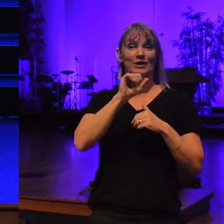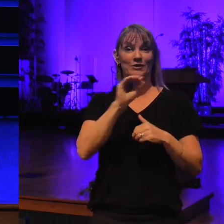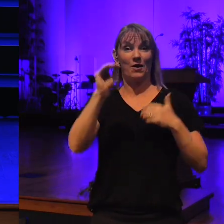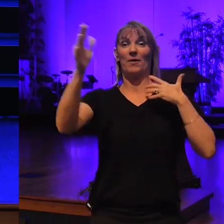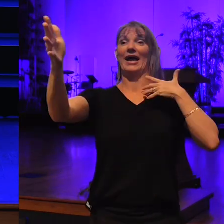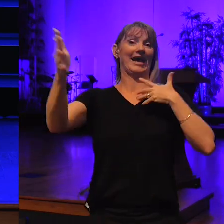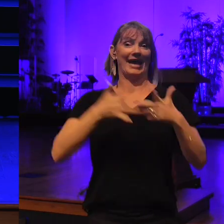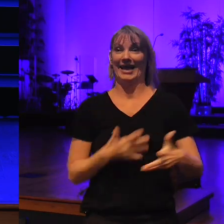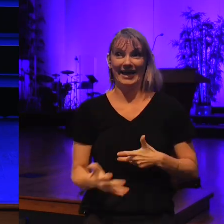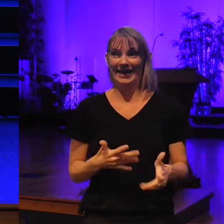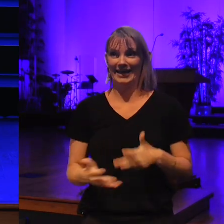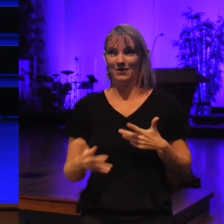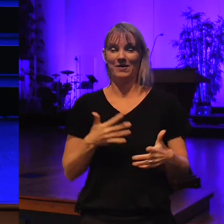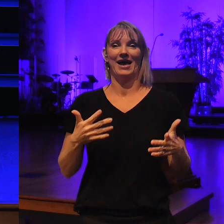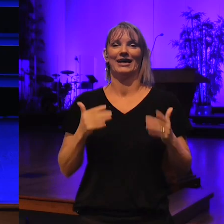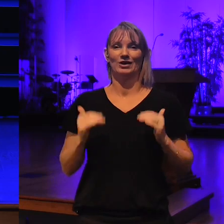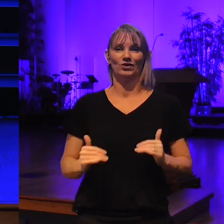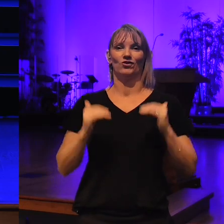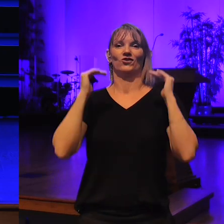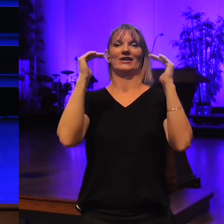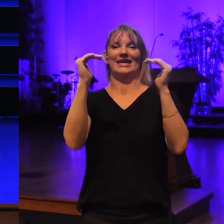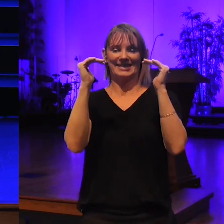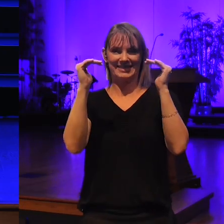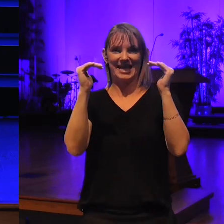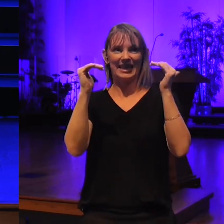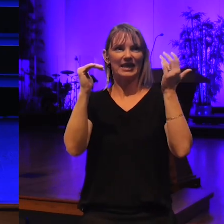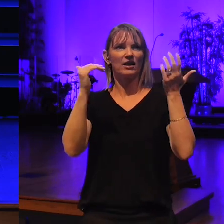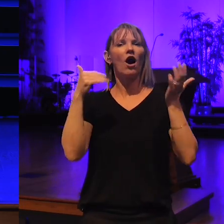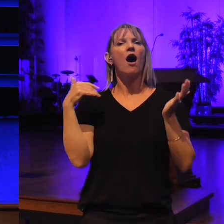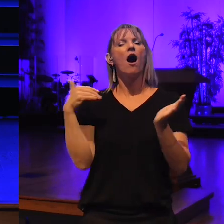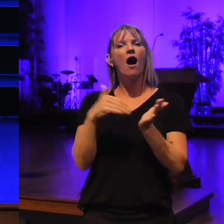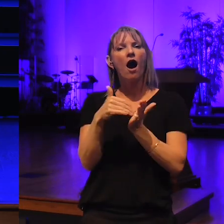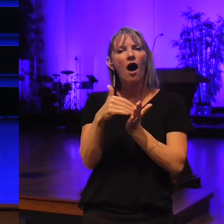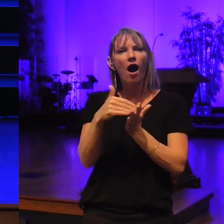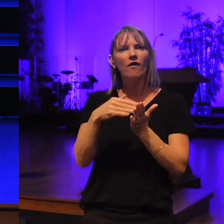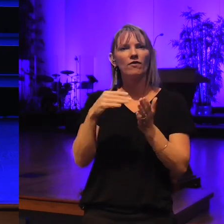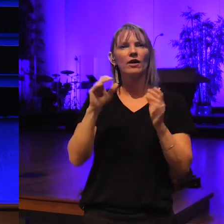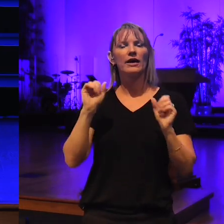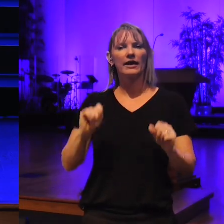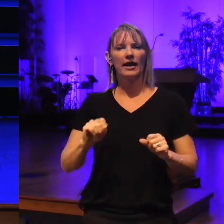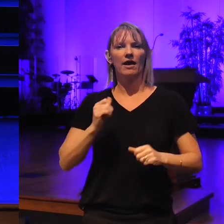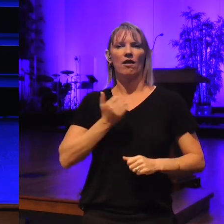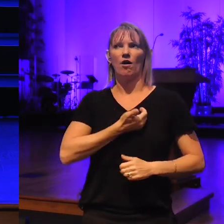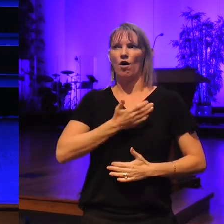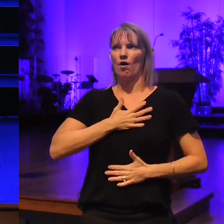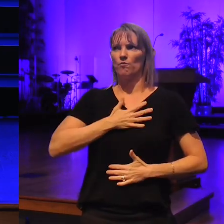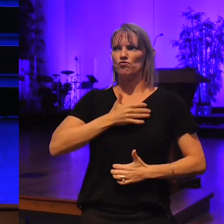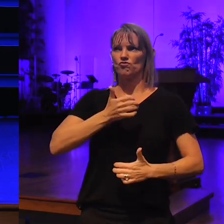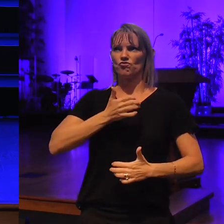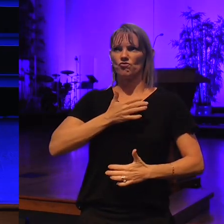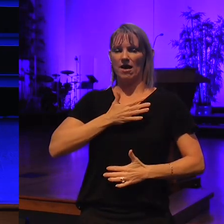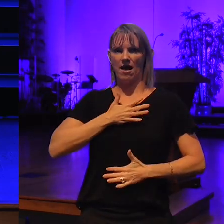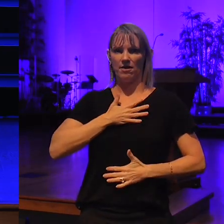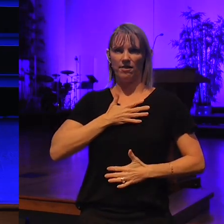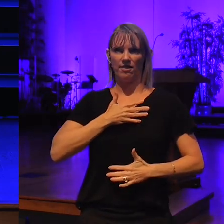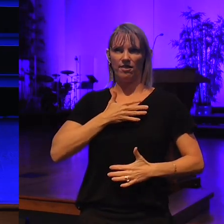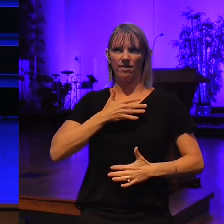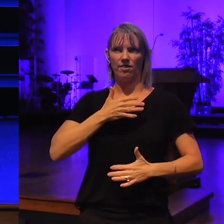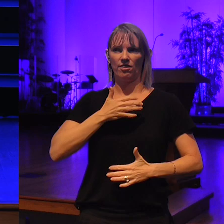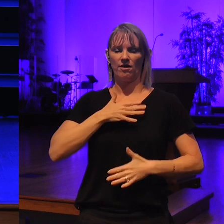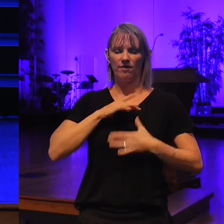So anyway, transcending, a lot of times we can touch our breath. Just touch our